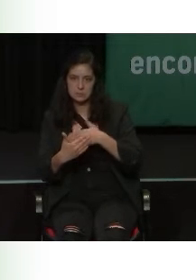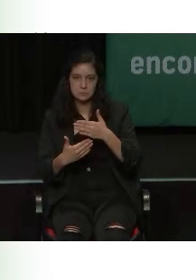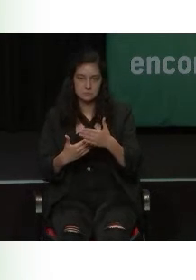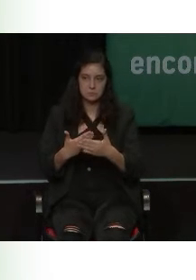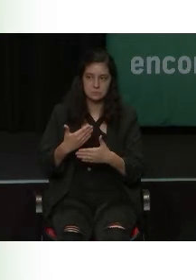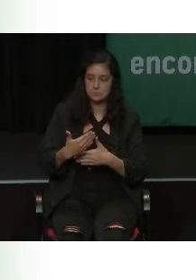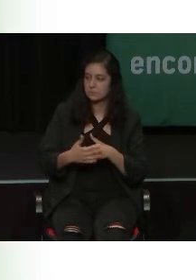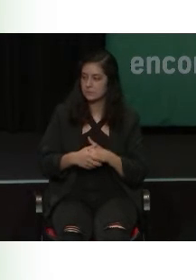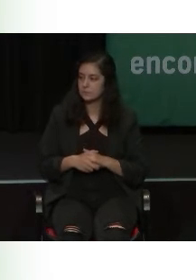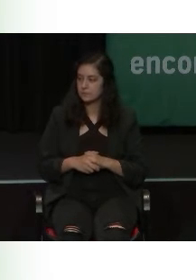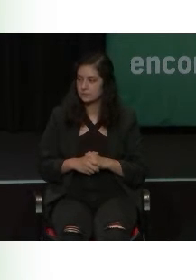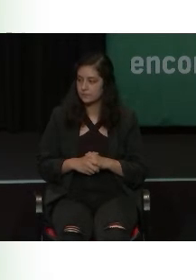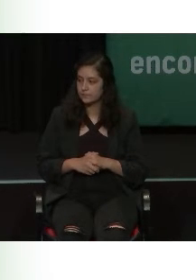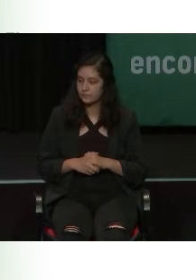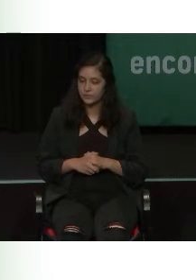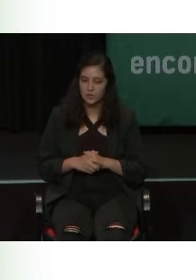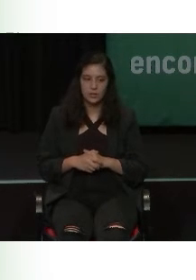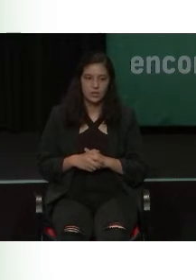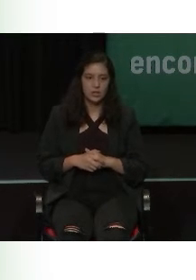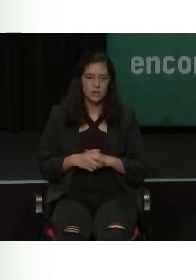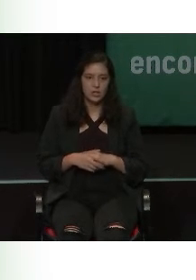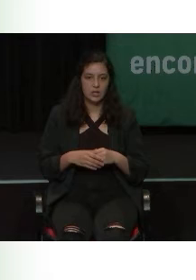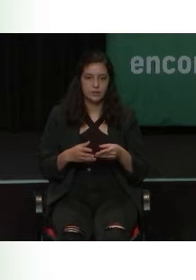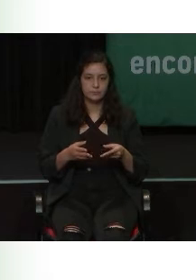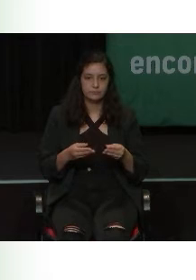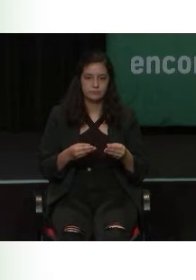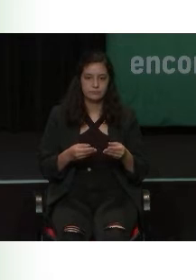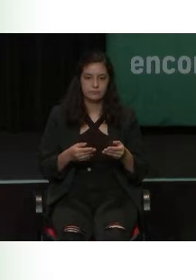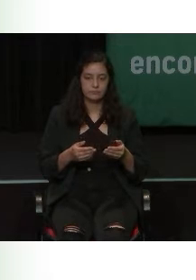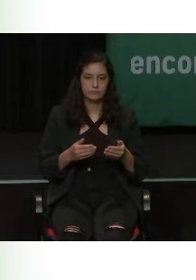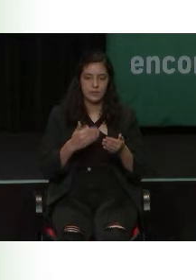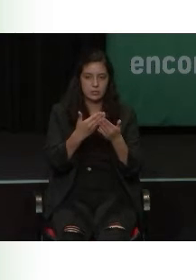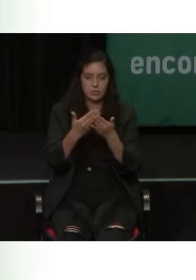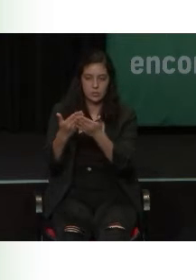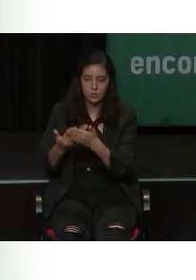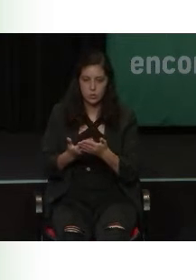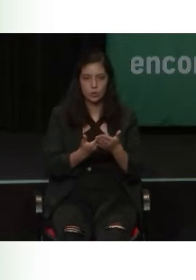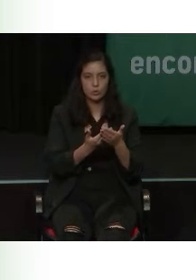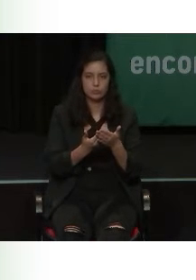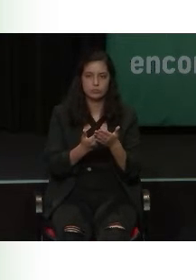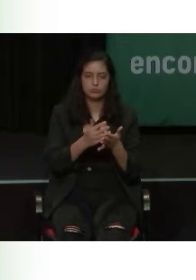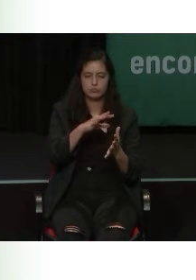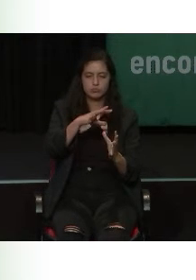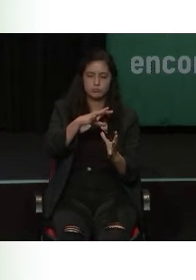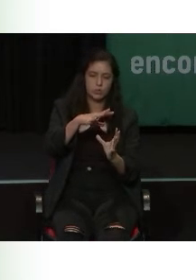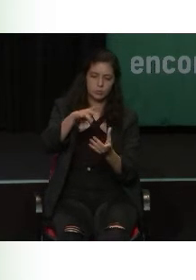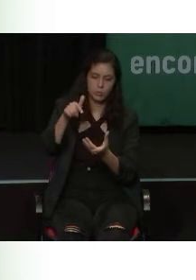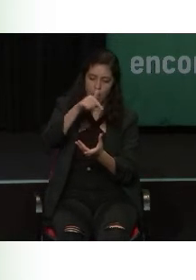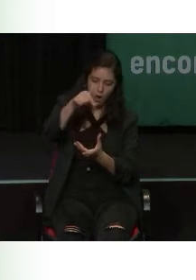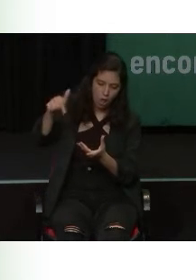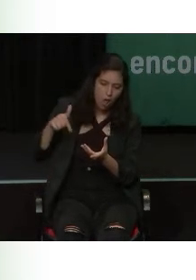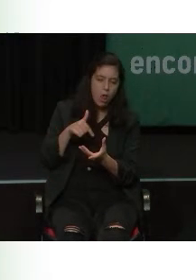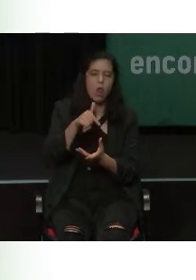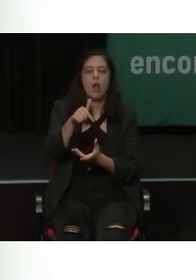going back to their activities. And we had already distributed por todo o mundo across the